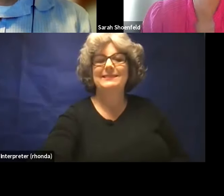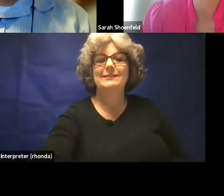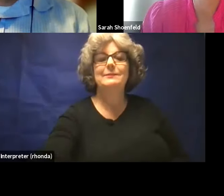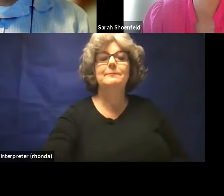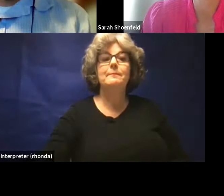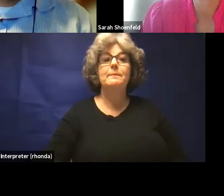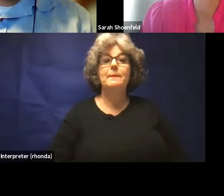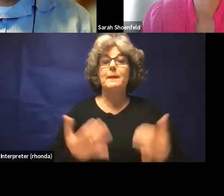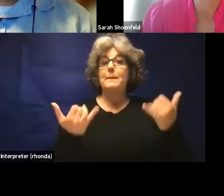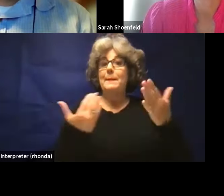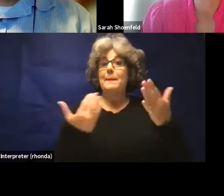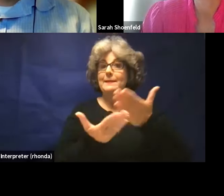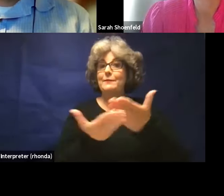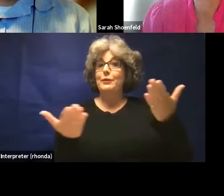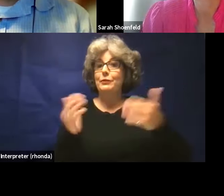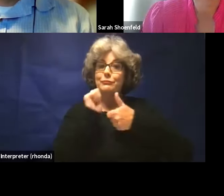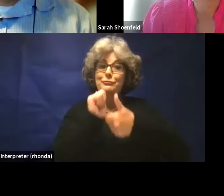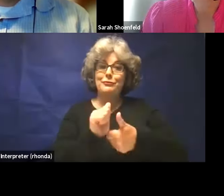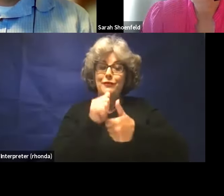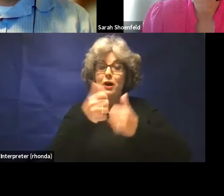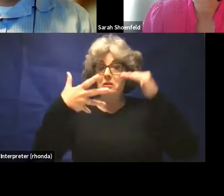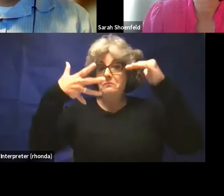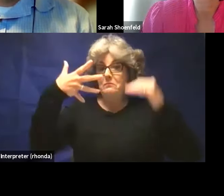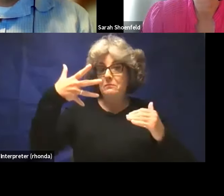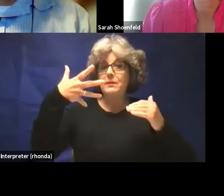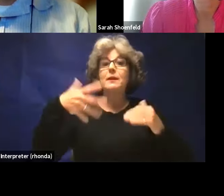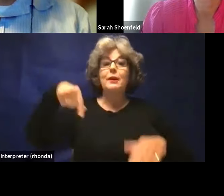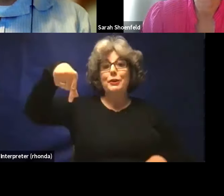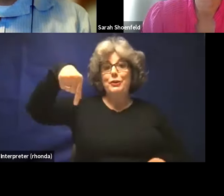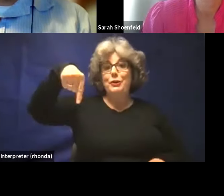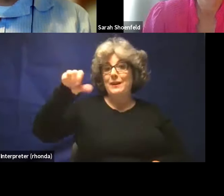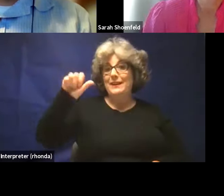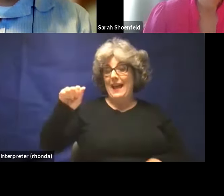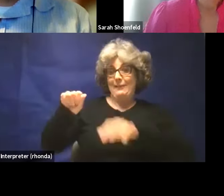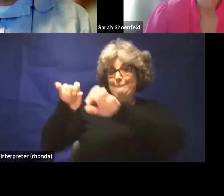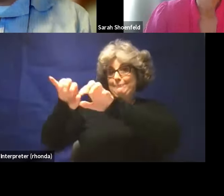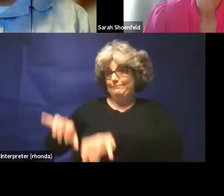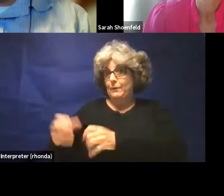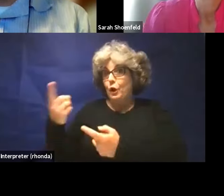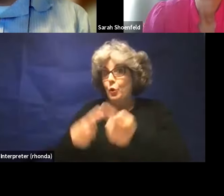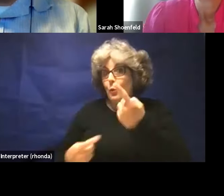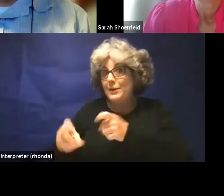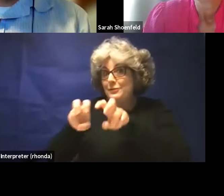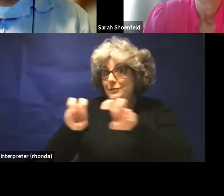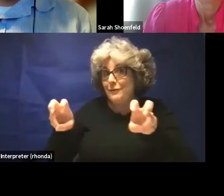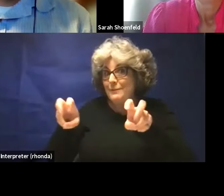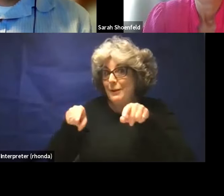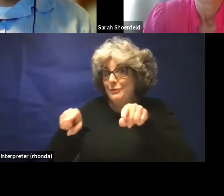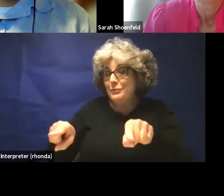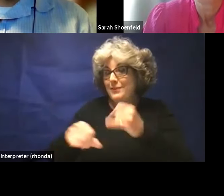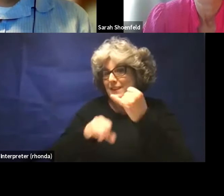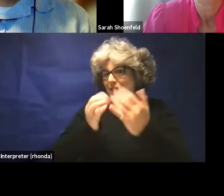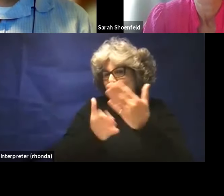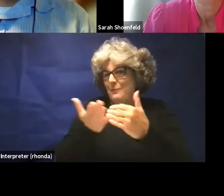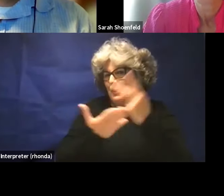let people know that it's easier for us to keep track of the questions if you put them in the Q&A. So please, if you have questions for our panel during this kind of final part of